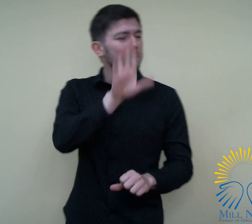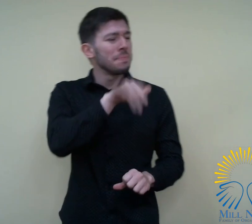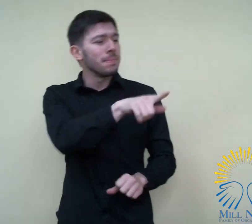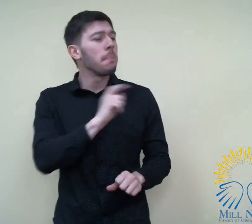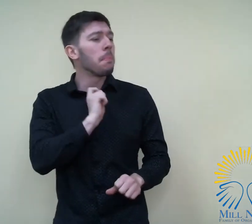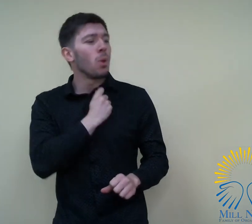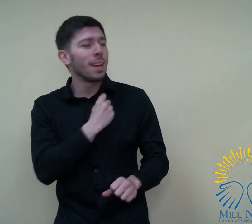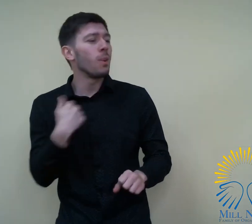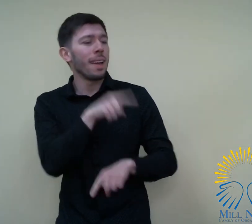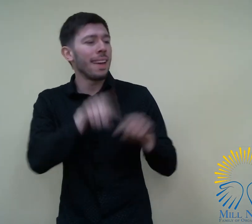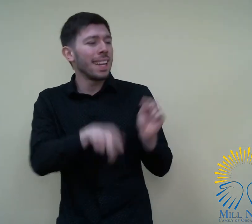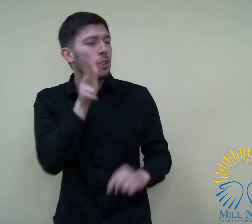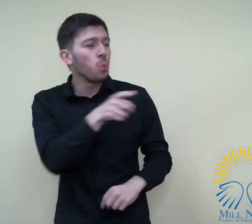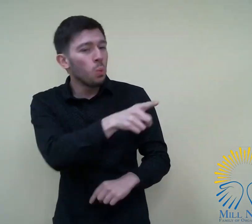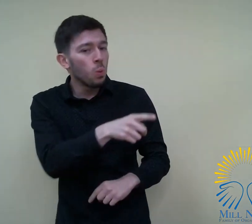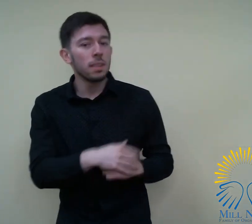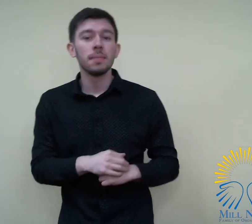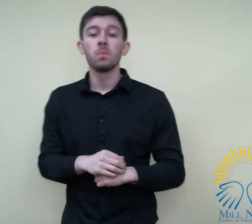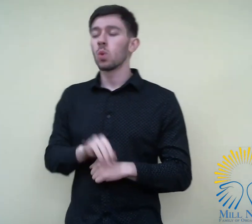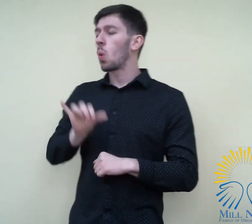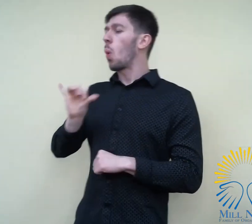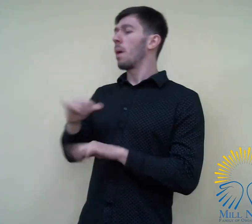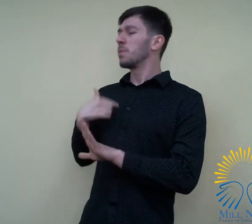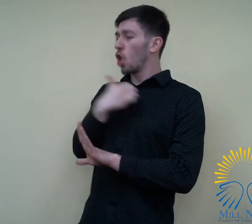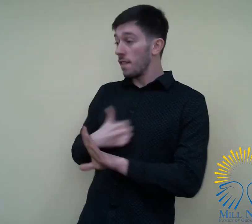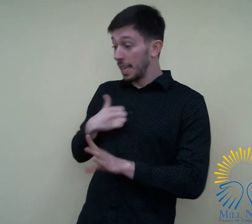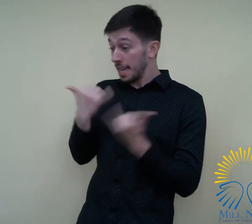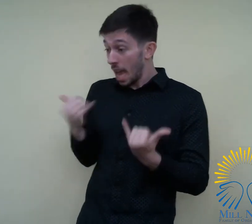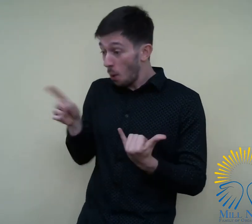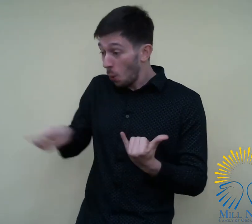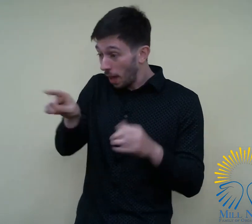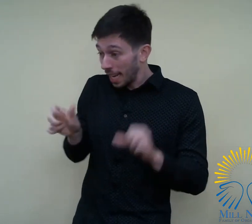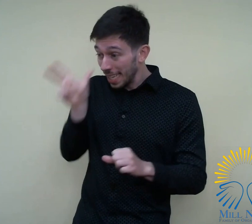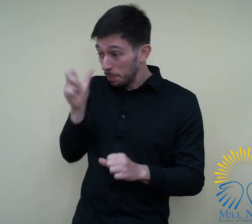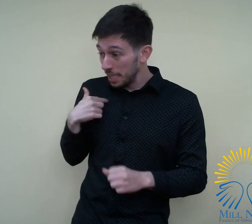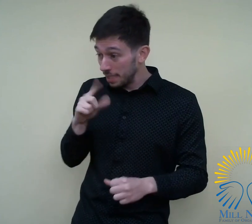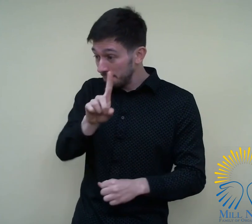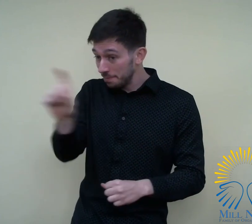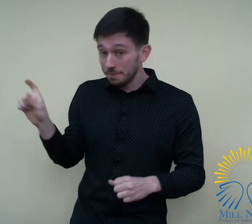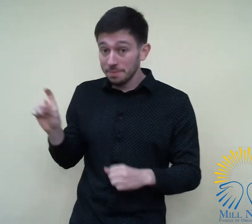you're muted. We can't hear you. Oh, sorry. Can everyone hear me